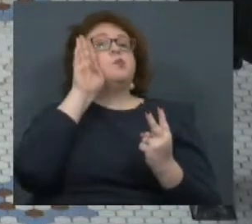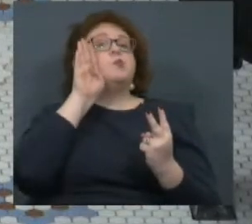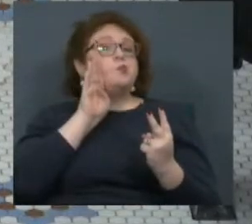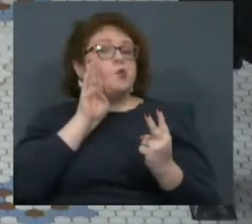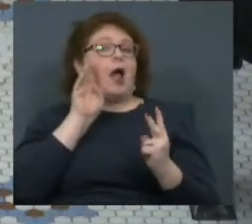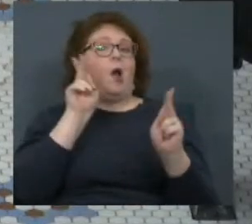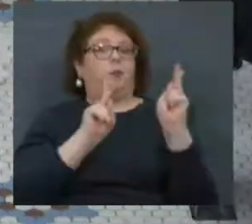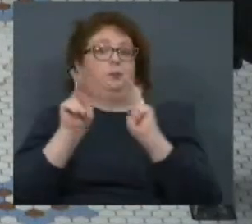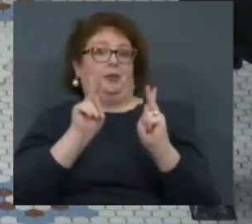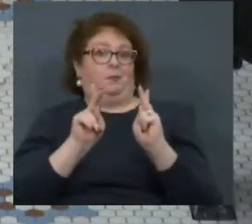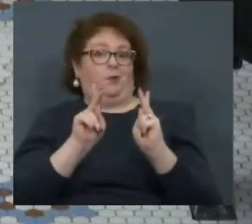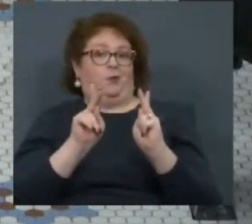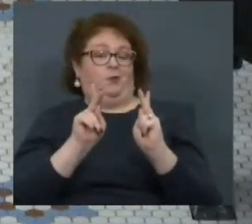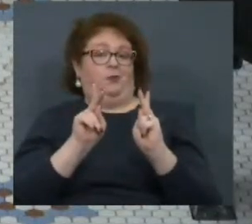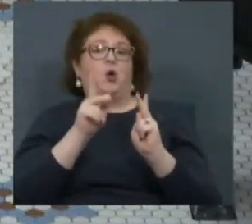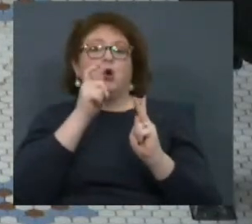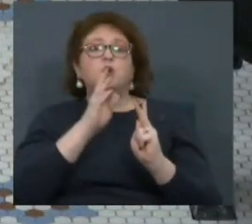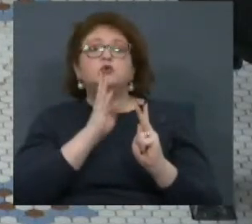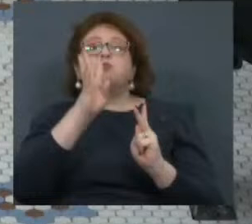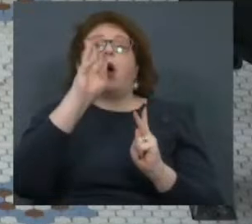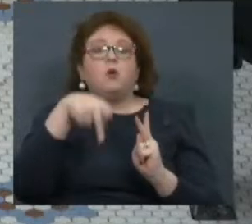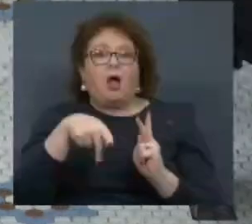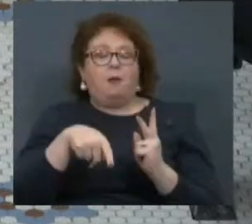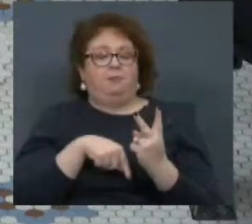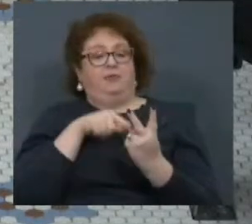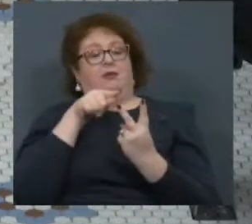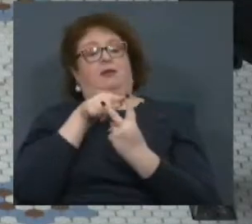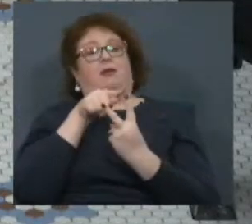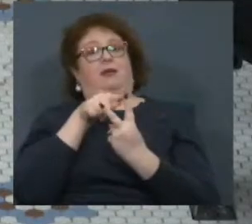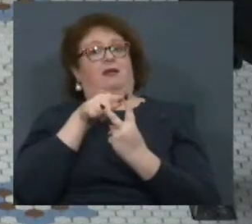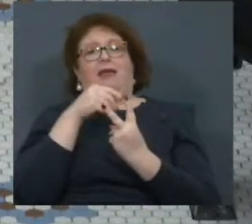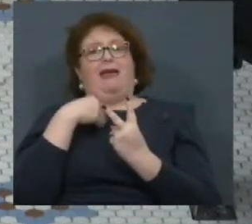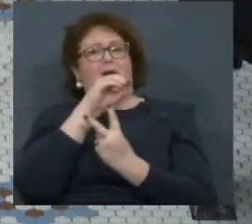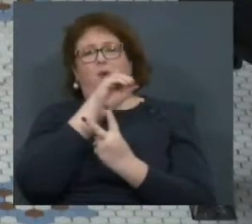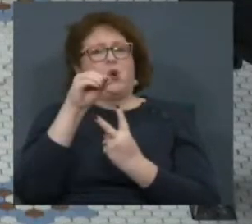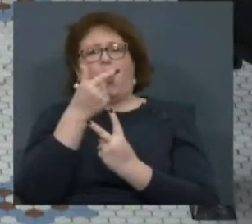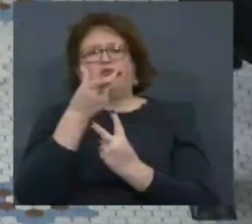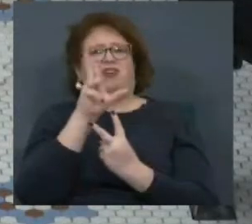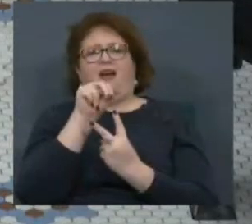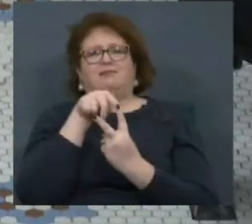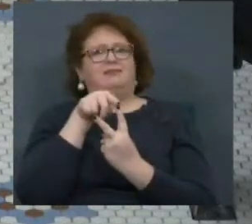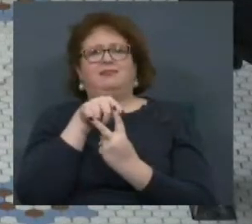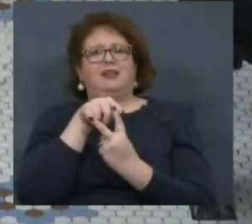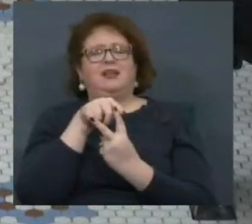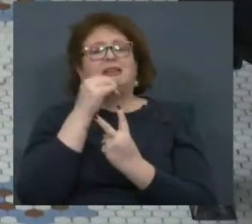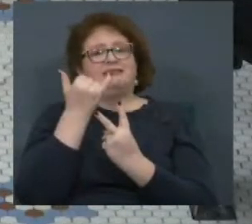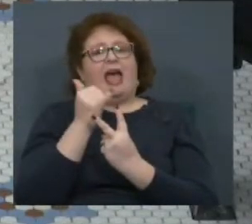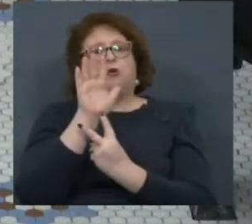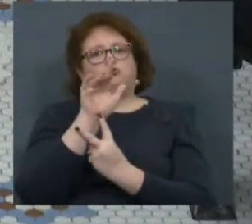a gun, is now doing 25 years. The white kid,